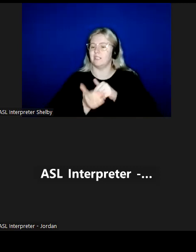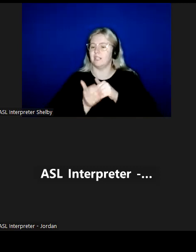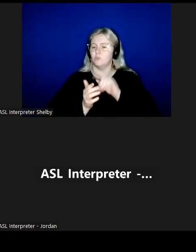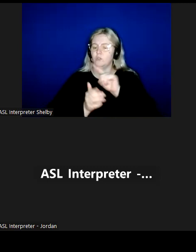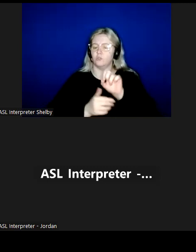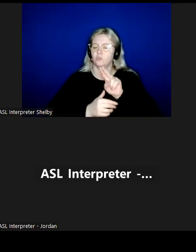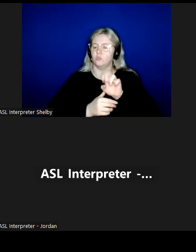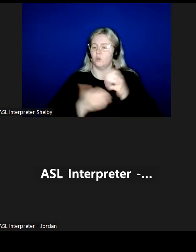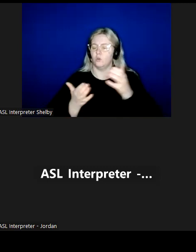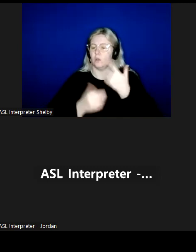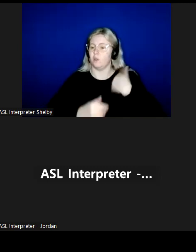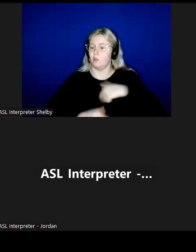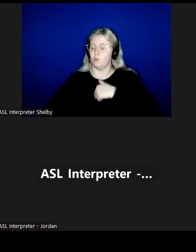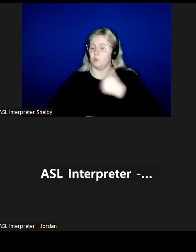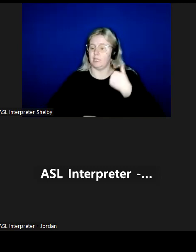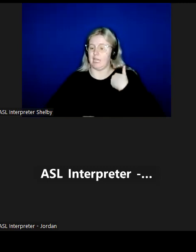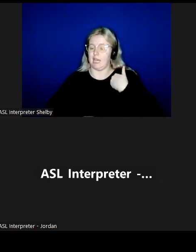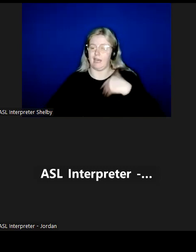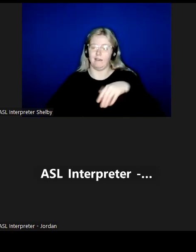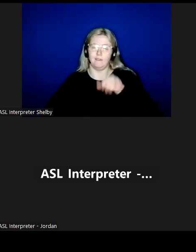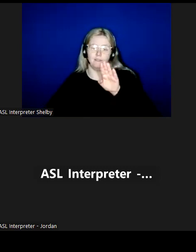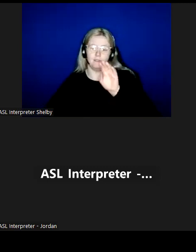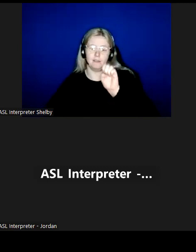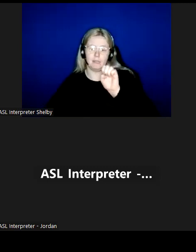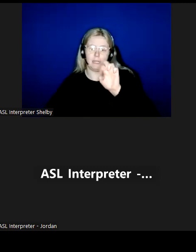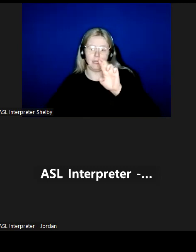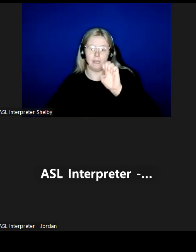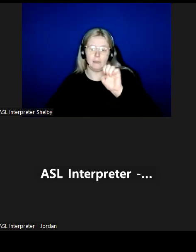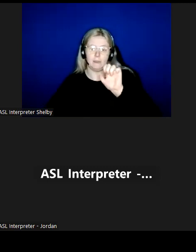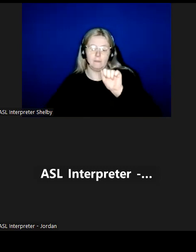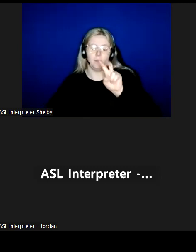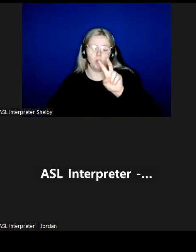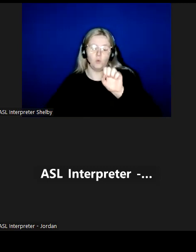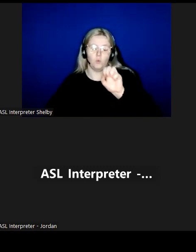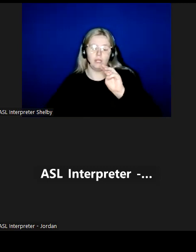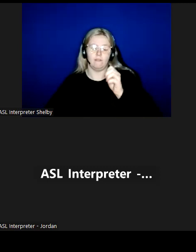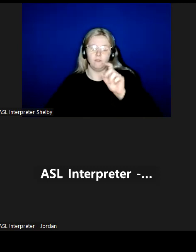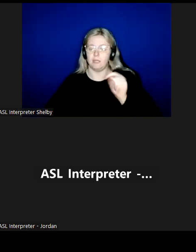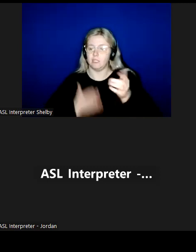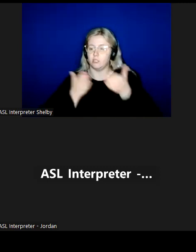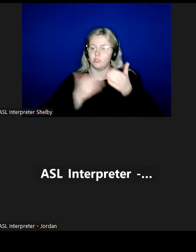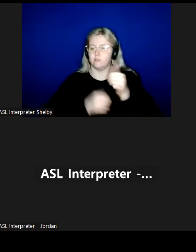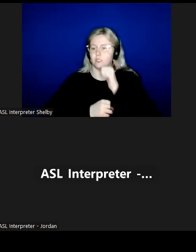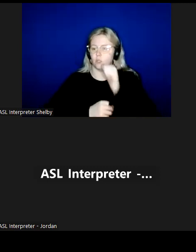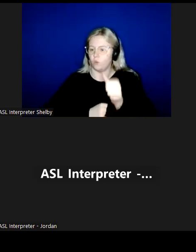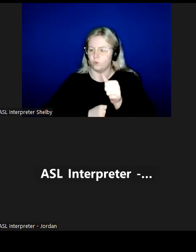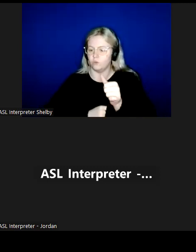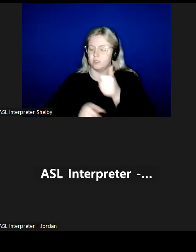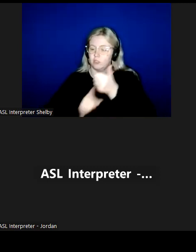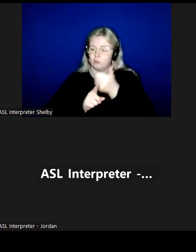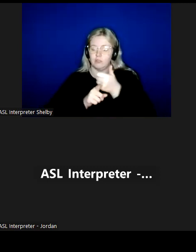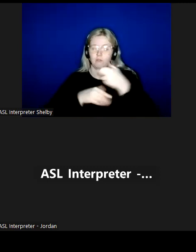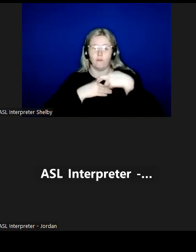have bereavement services as a service that you can refer to or be referred to for